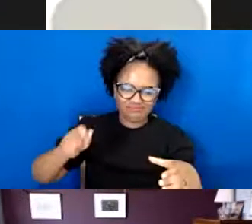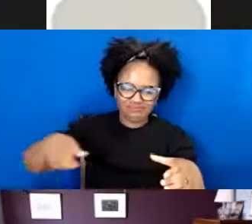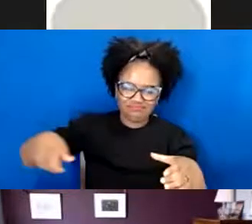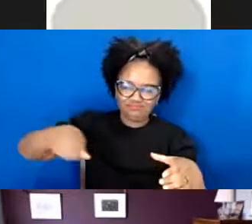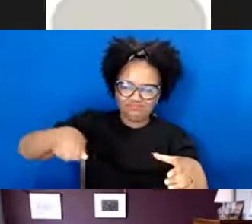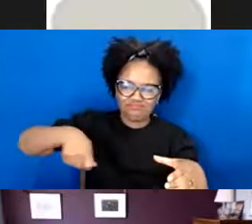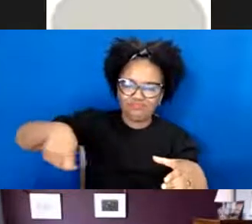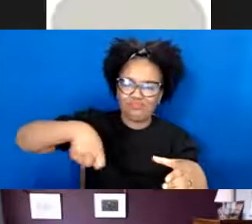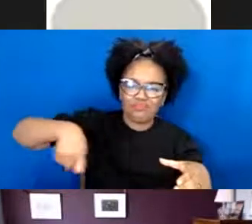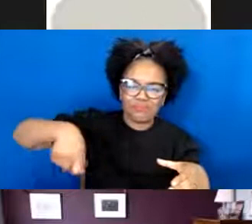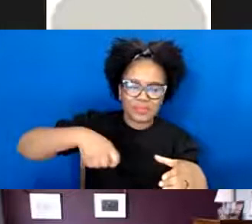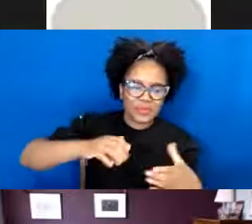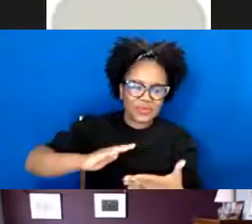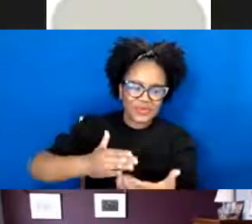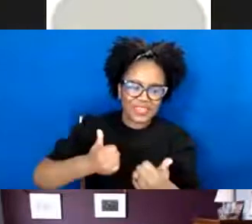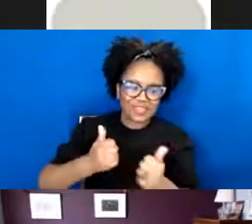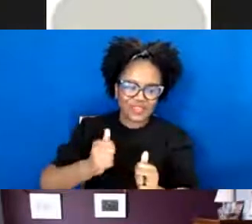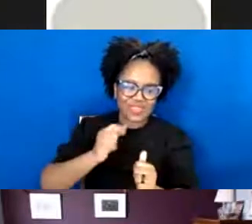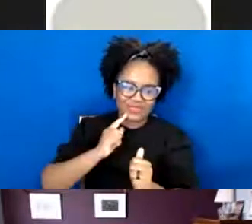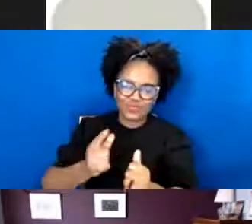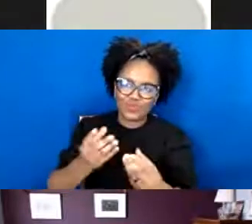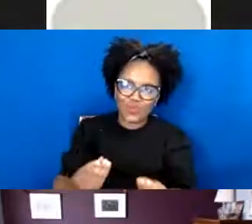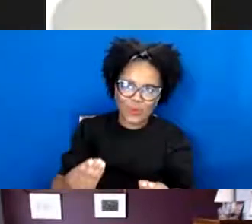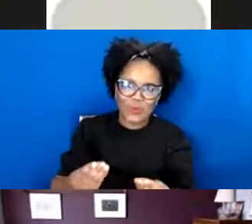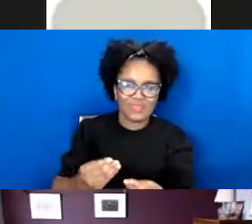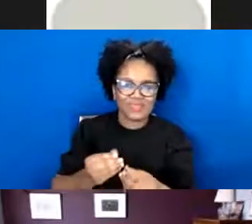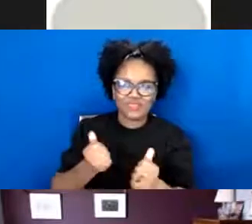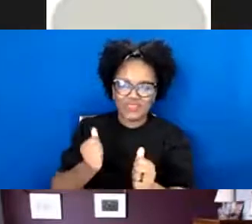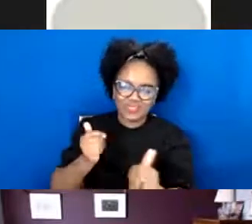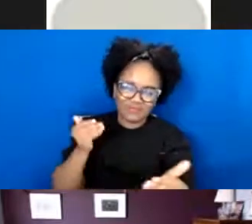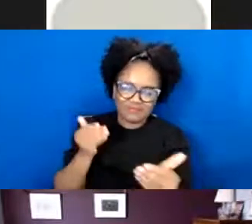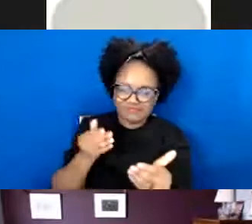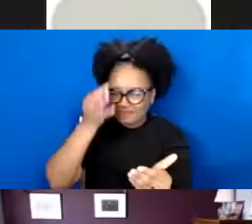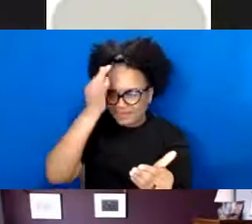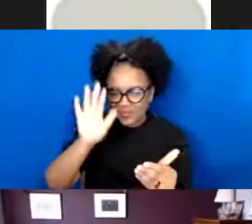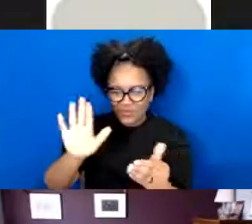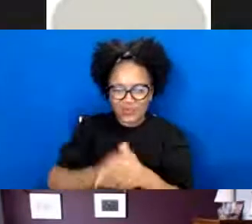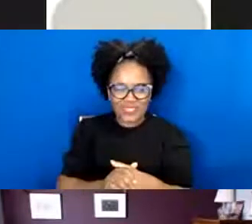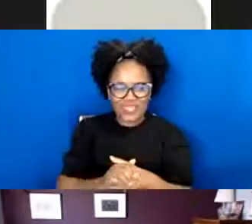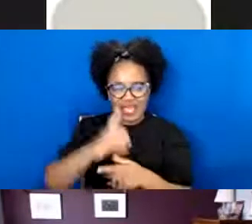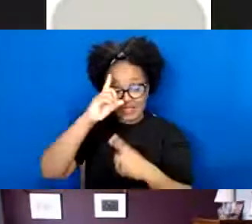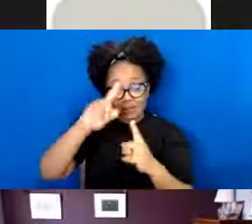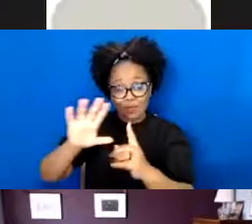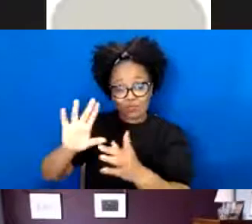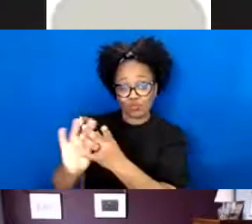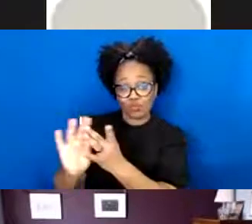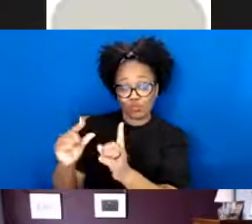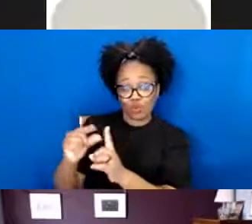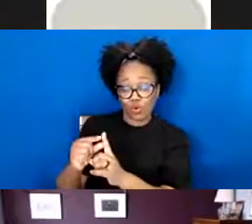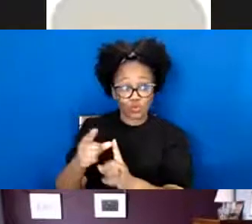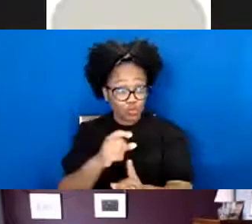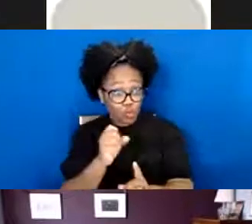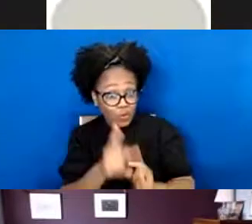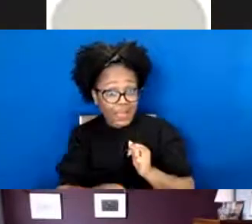you okay?" and how they protected me in the silences you were not a part of. How I sat under my covers, the light flooding through my